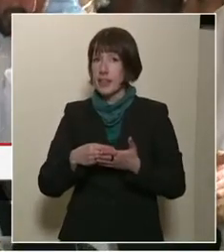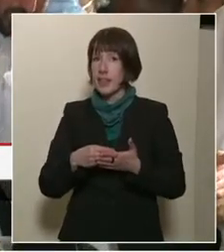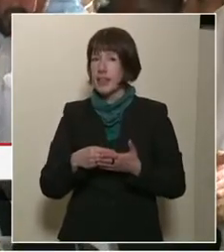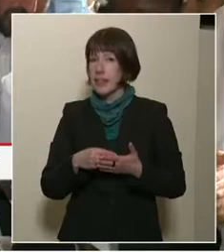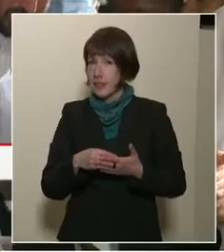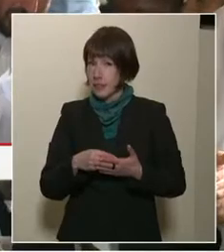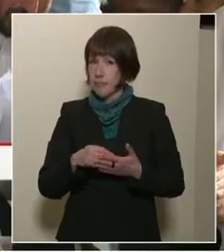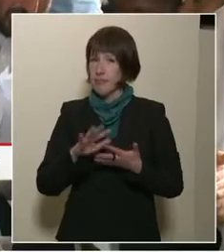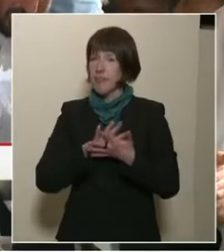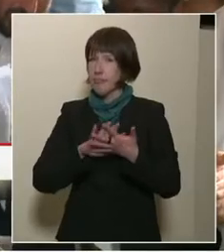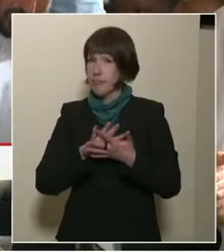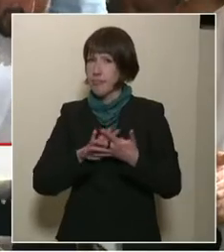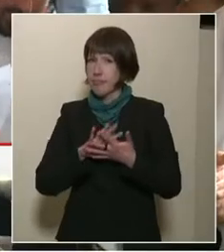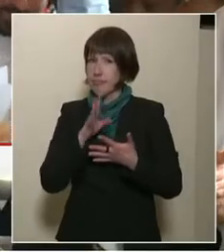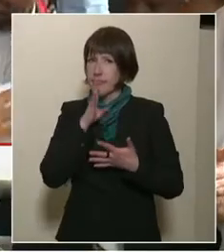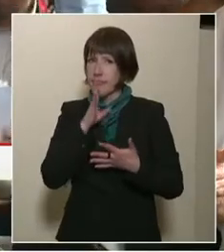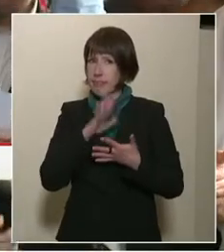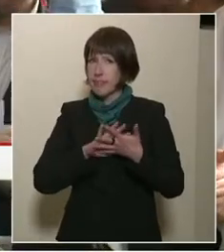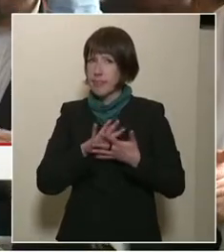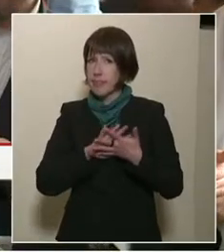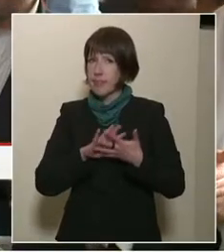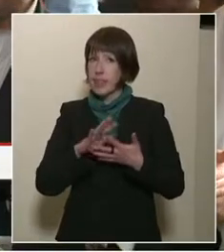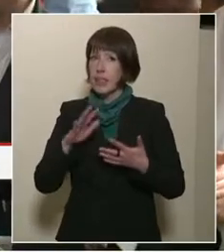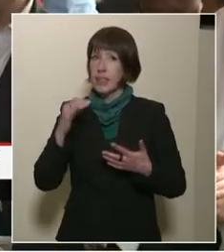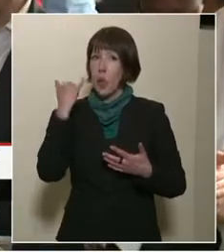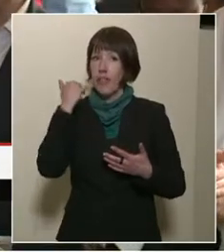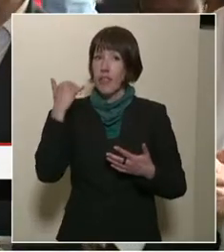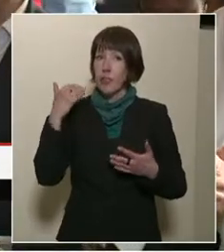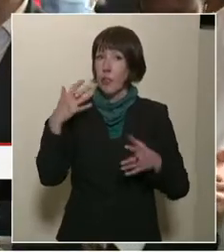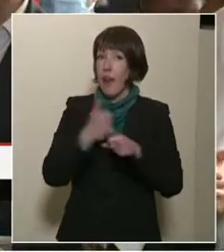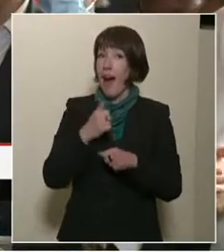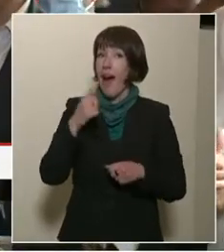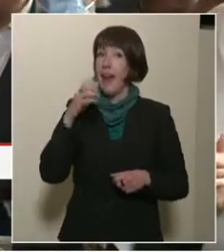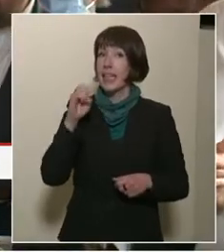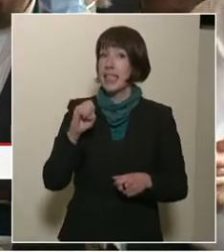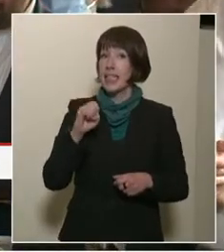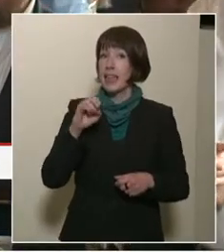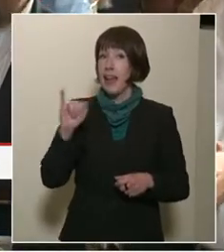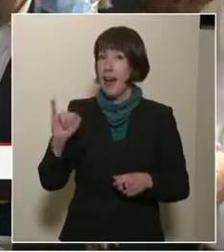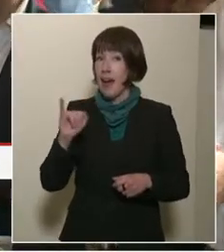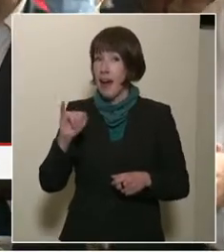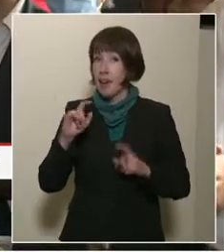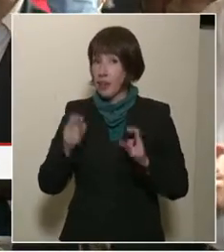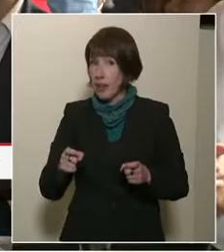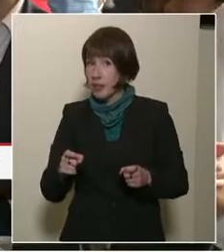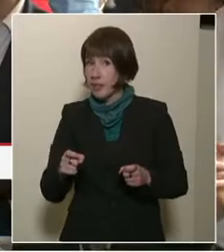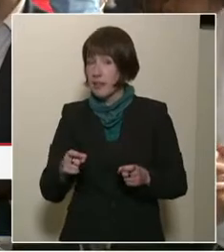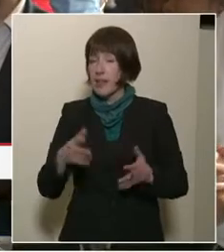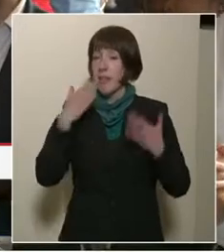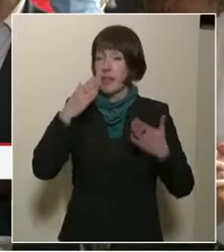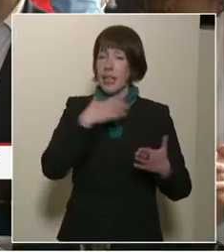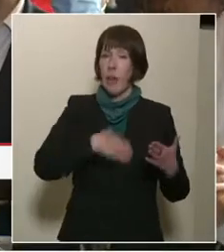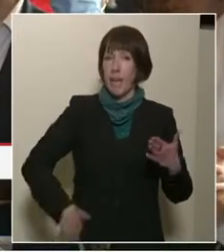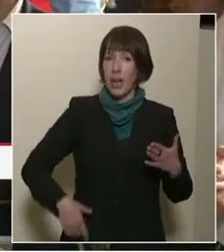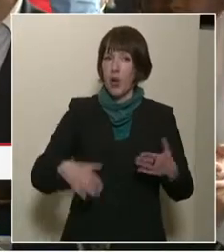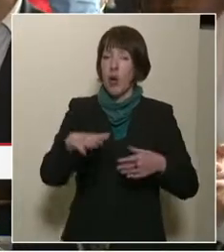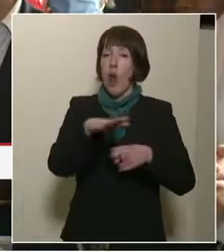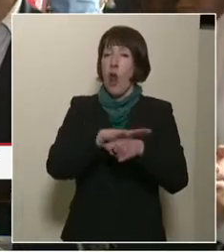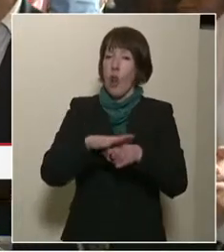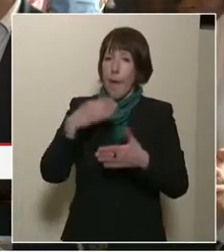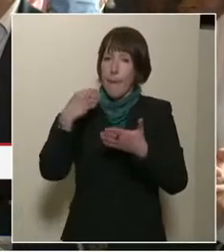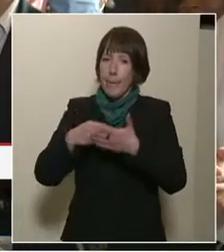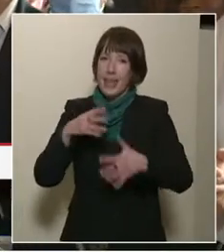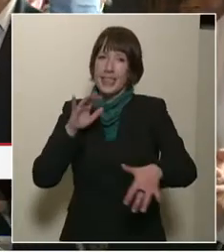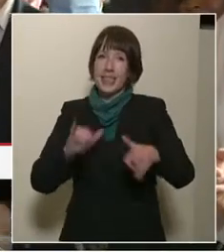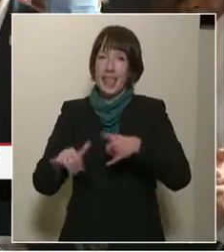right? So if you got an EIE grant, thank this mayor First, letting people know that the local dollars stay local